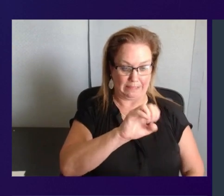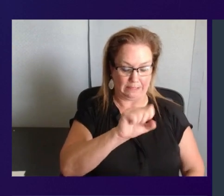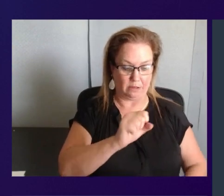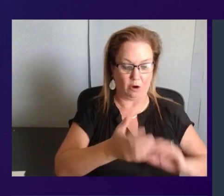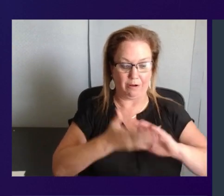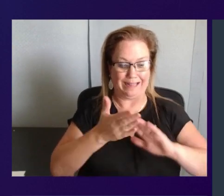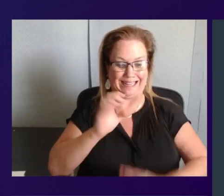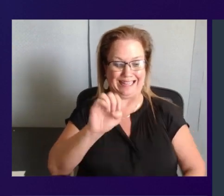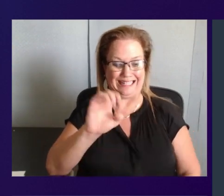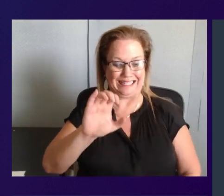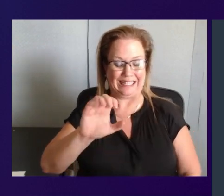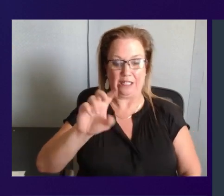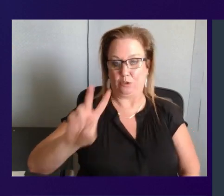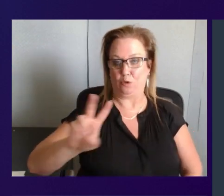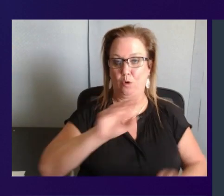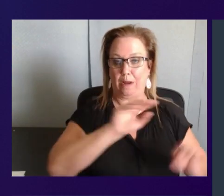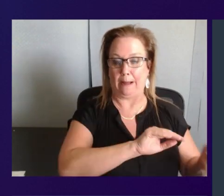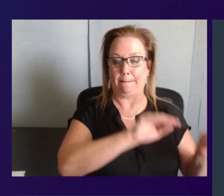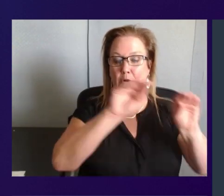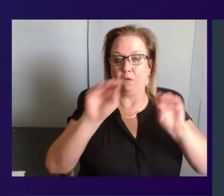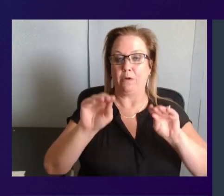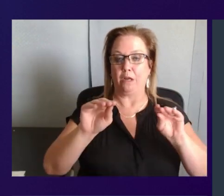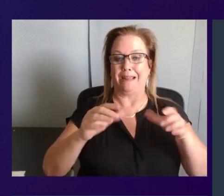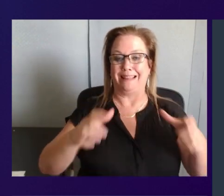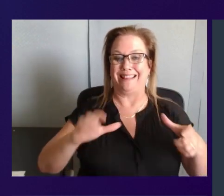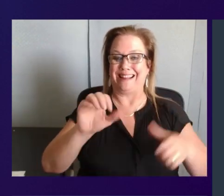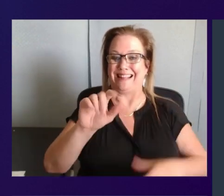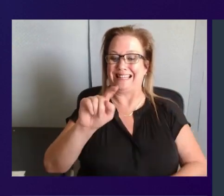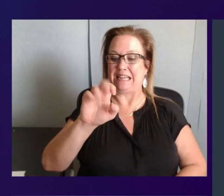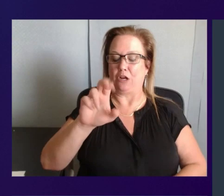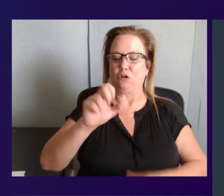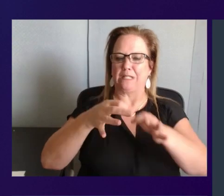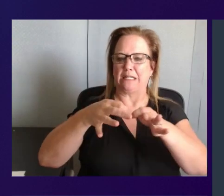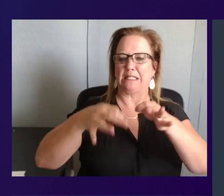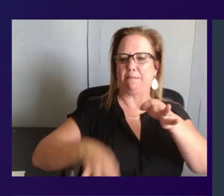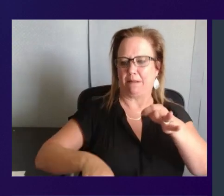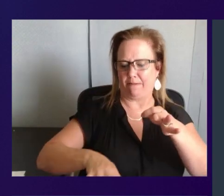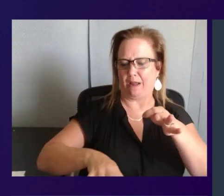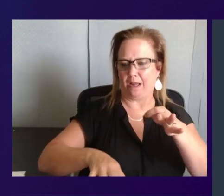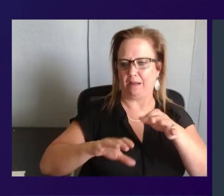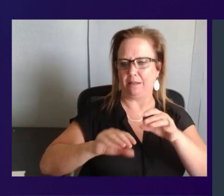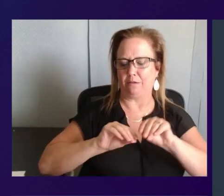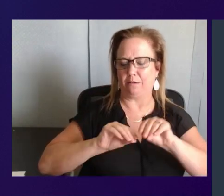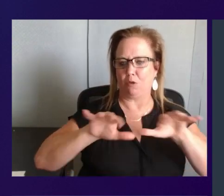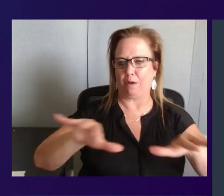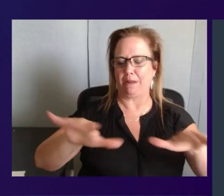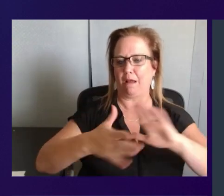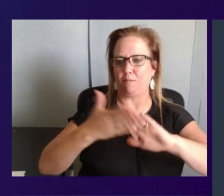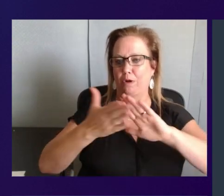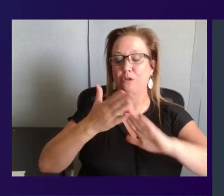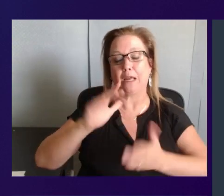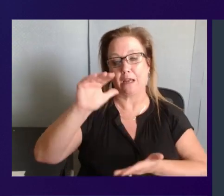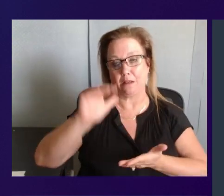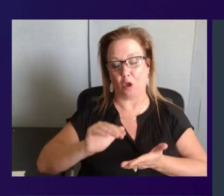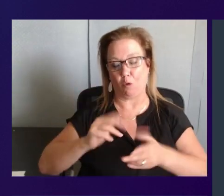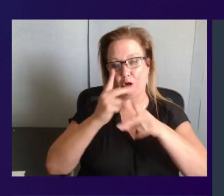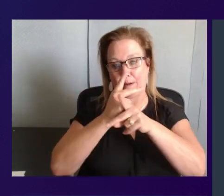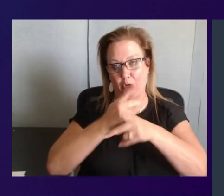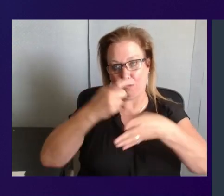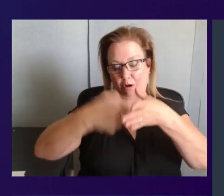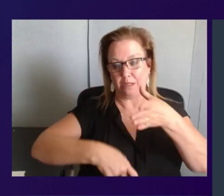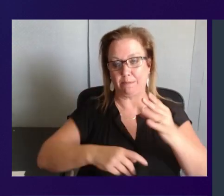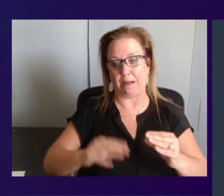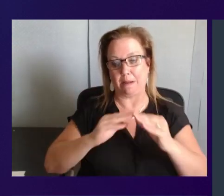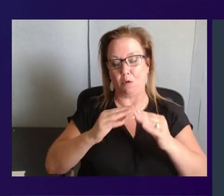EC2 instances and moving them into containers to simplify their deployment and operations. This can also lower compute costs by being more